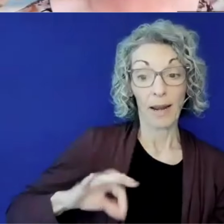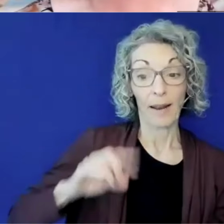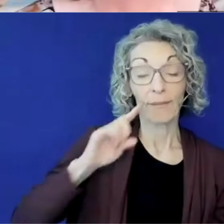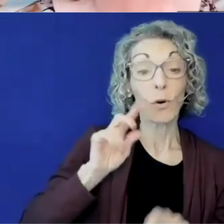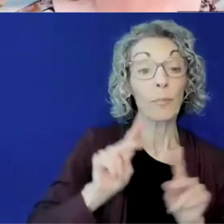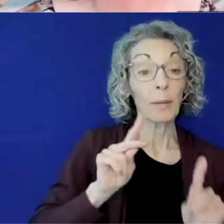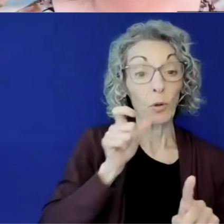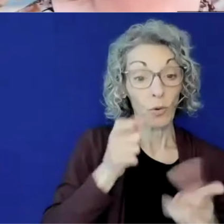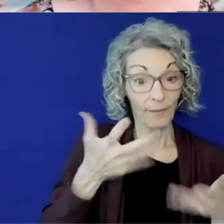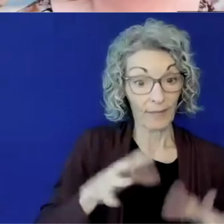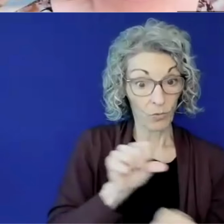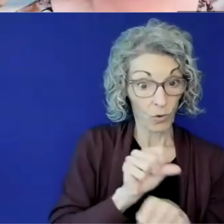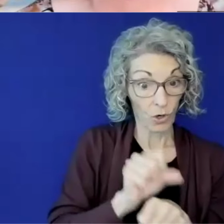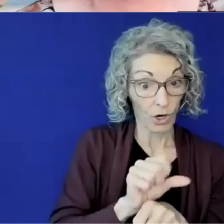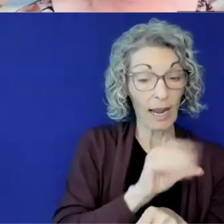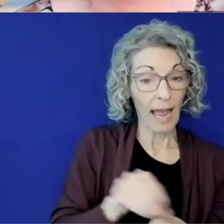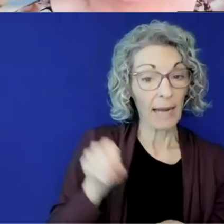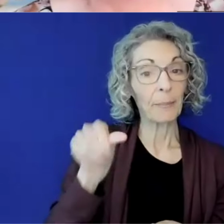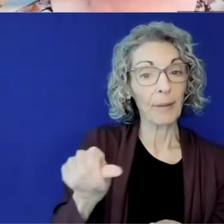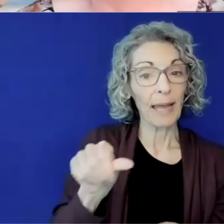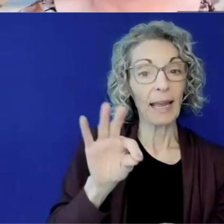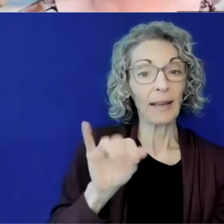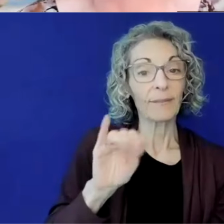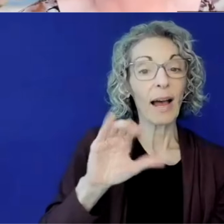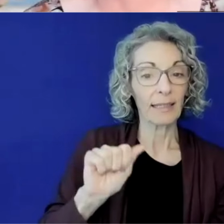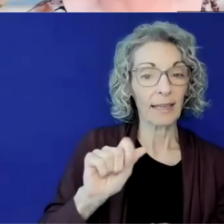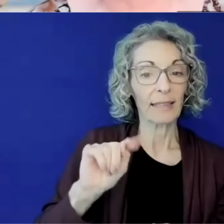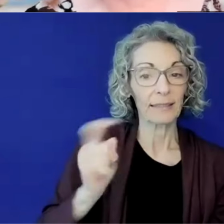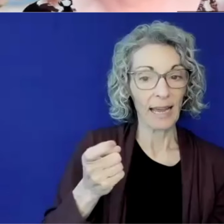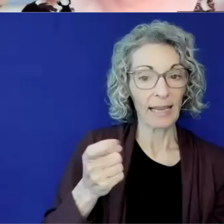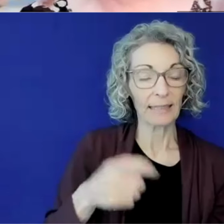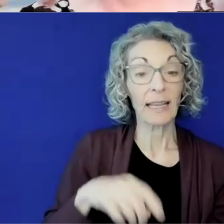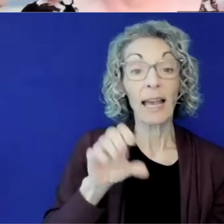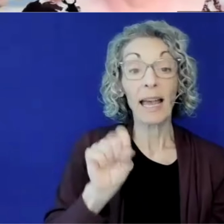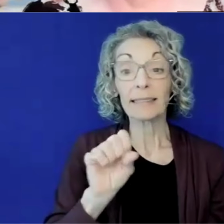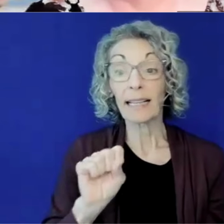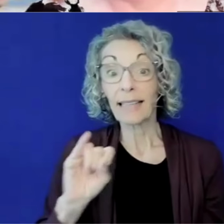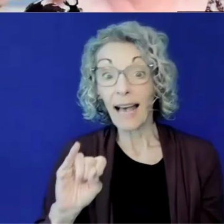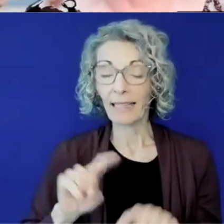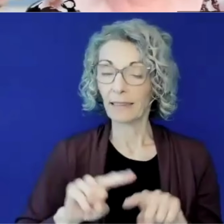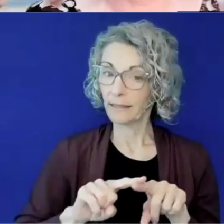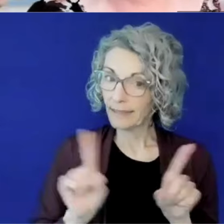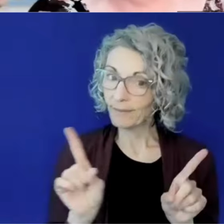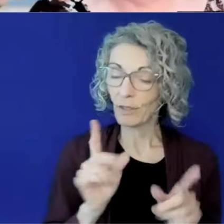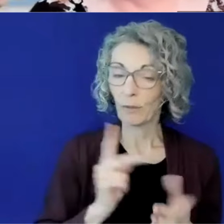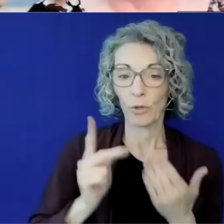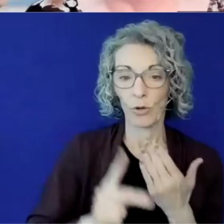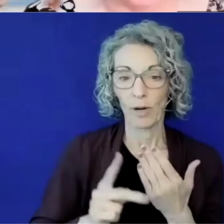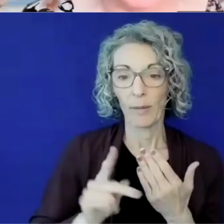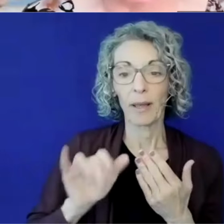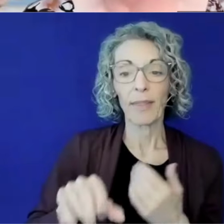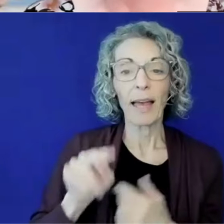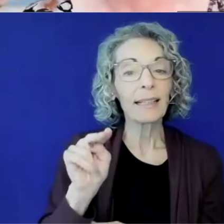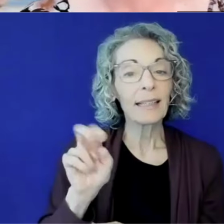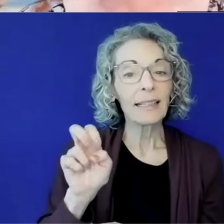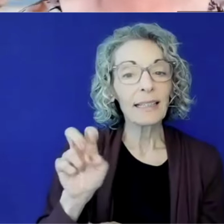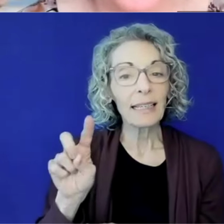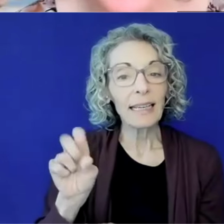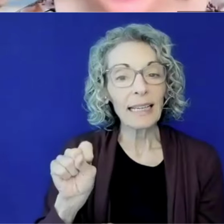taxes. Supplemental Security Income, or SSI, is a very different program. It's a needs-based